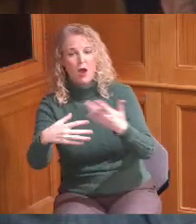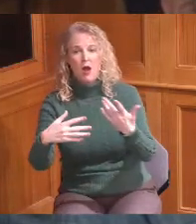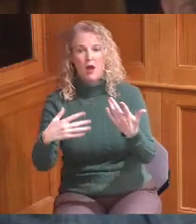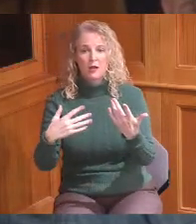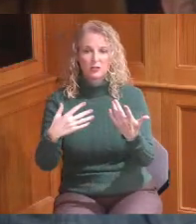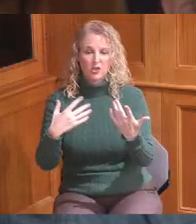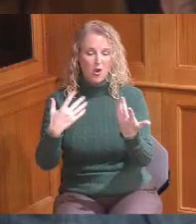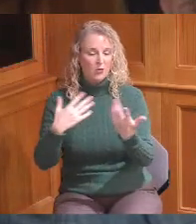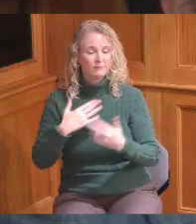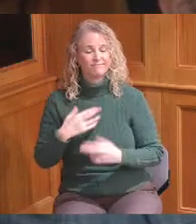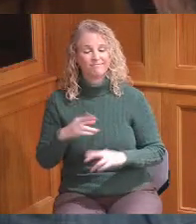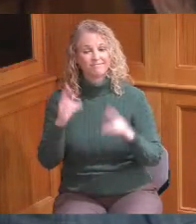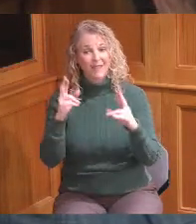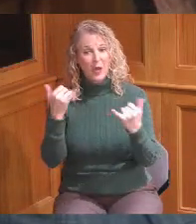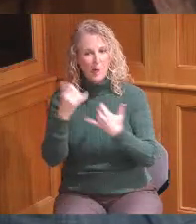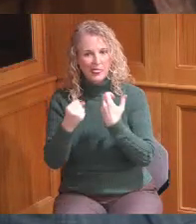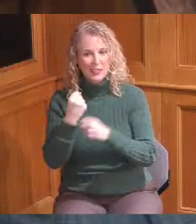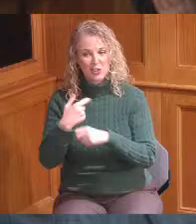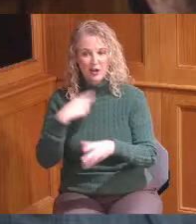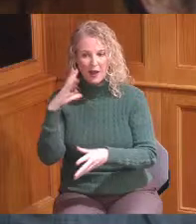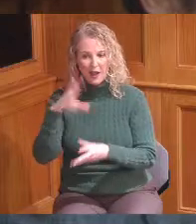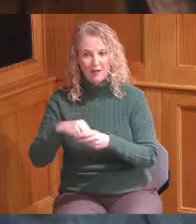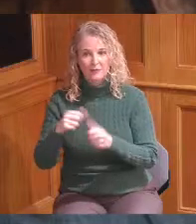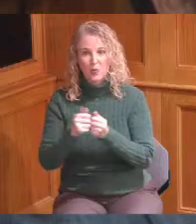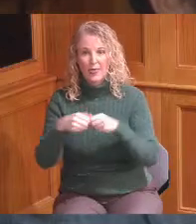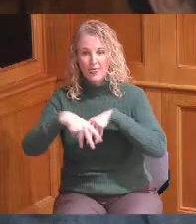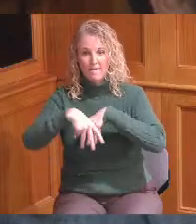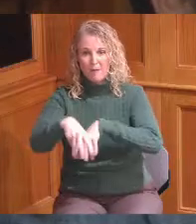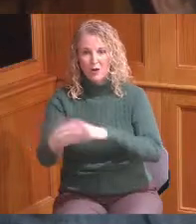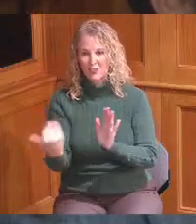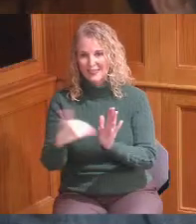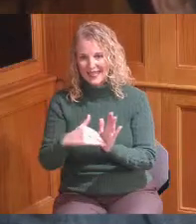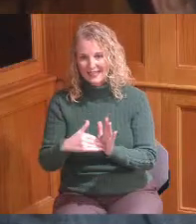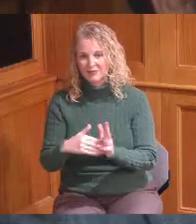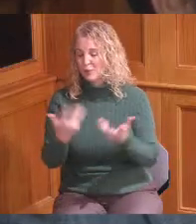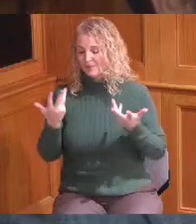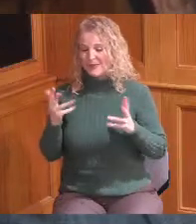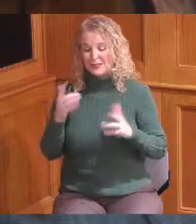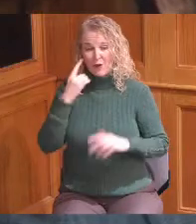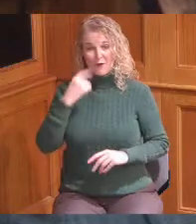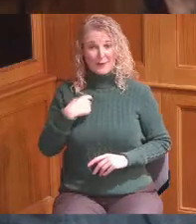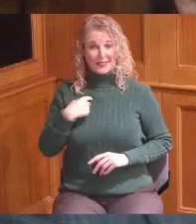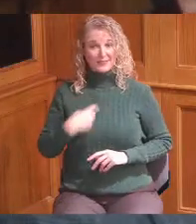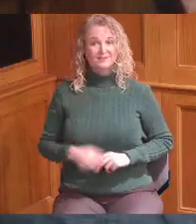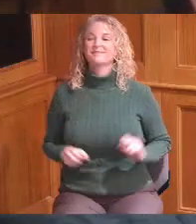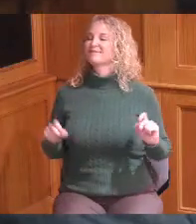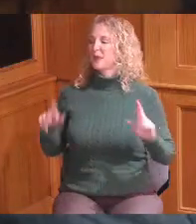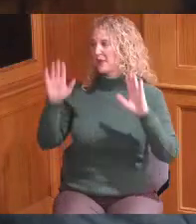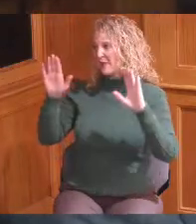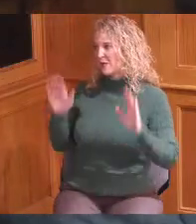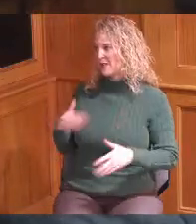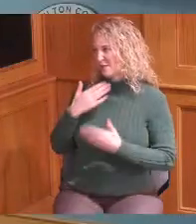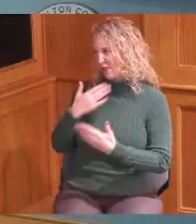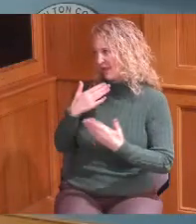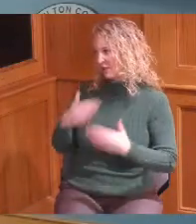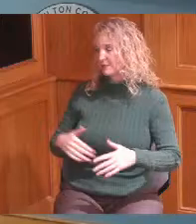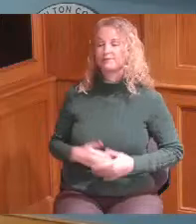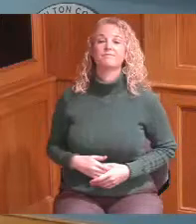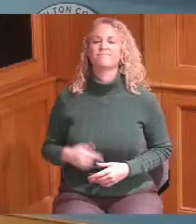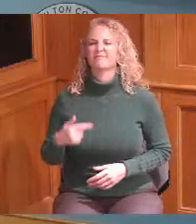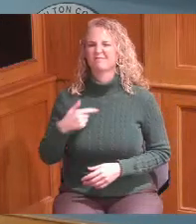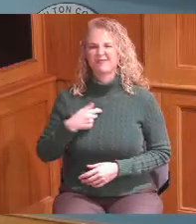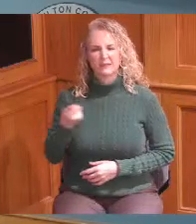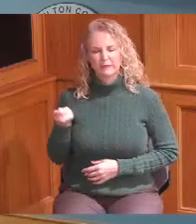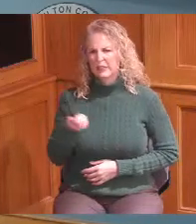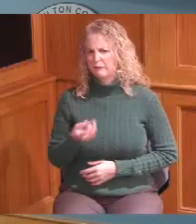every year, so hope to be able to participate this year. So that's all I have. Okay, great, thank you. I've got a